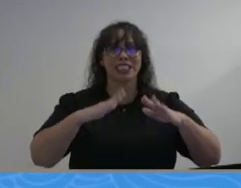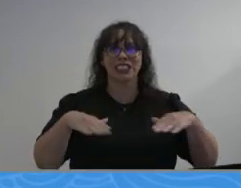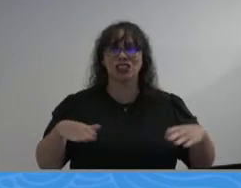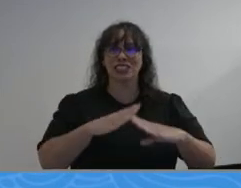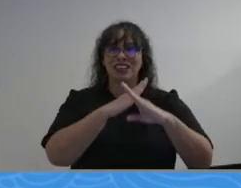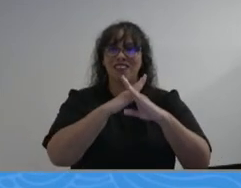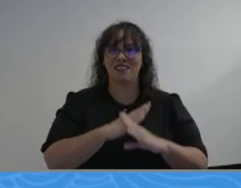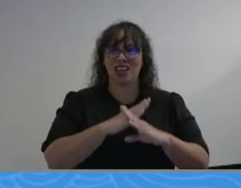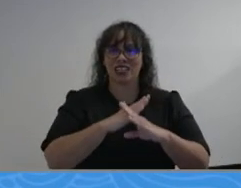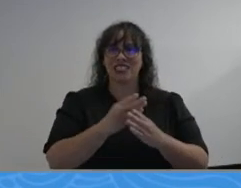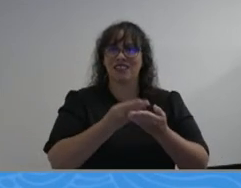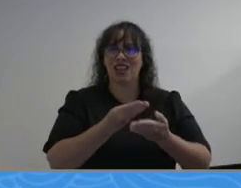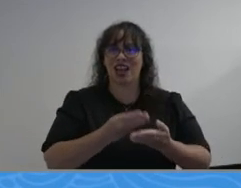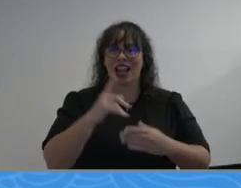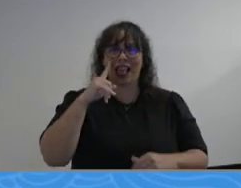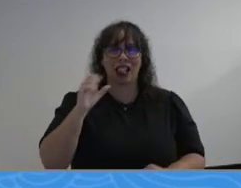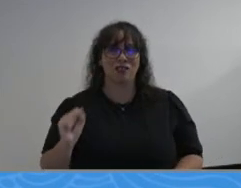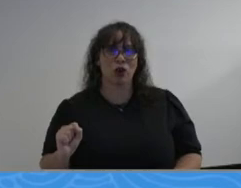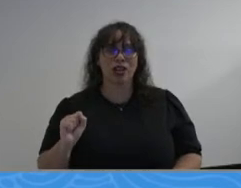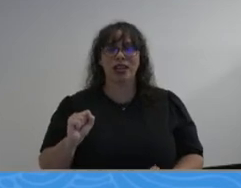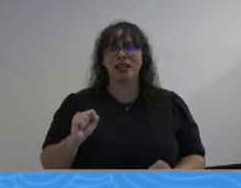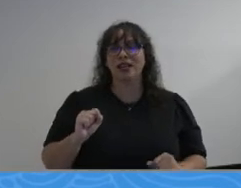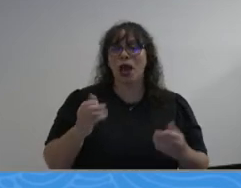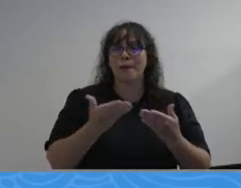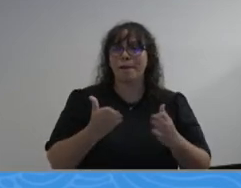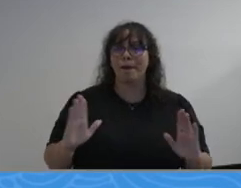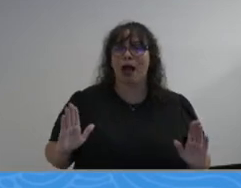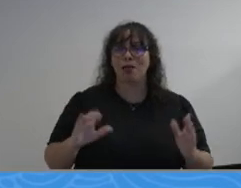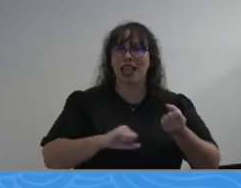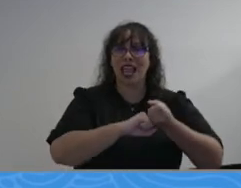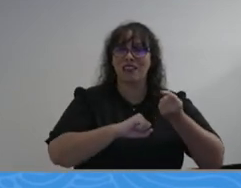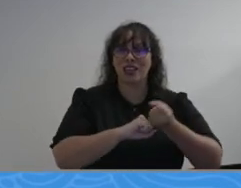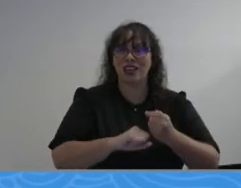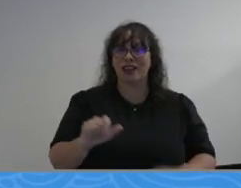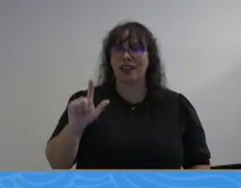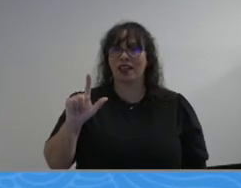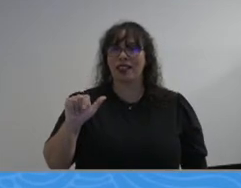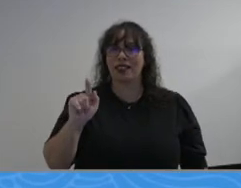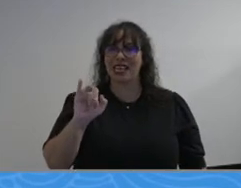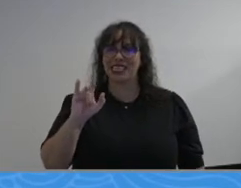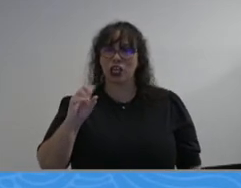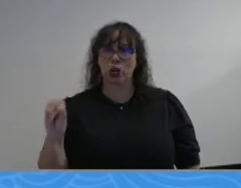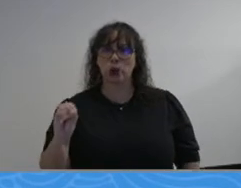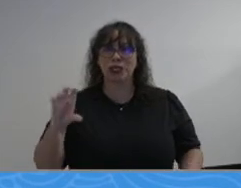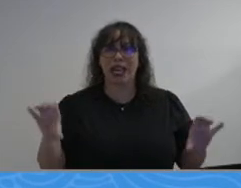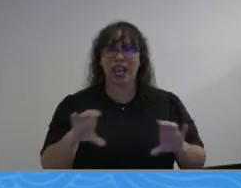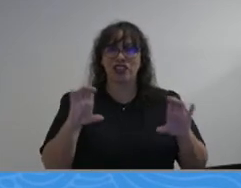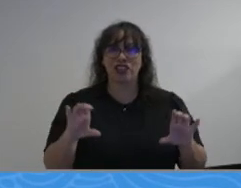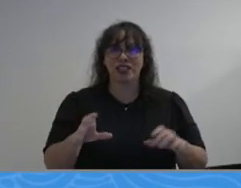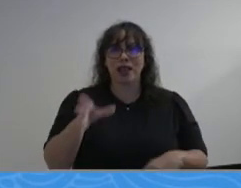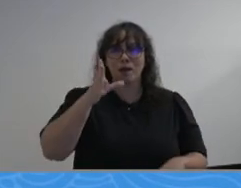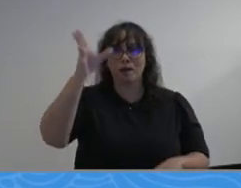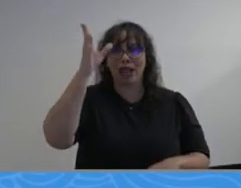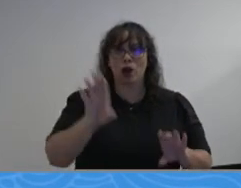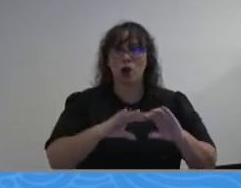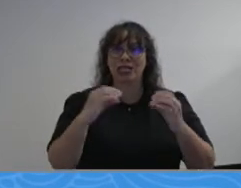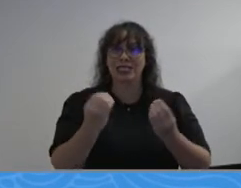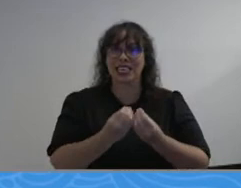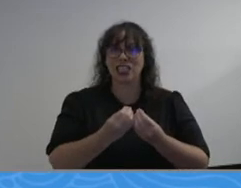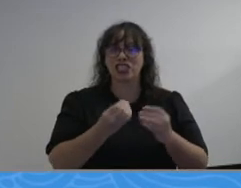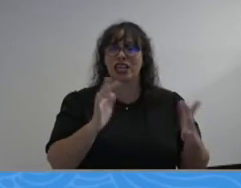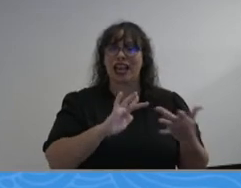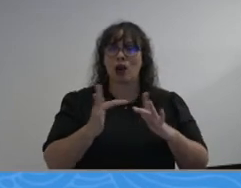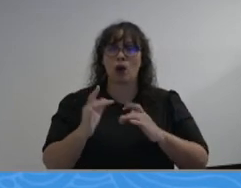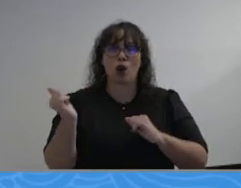Defense Fund of California, Public Advocates, Latinos in Action, the Parent Organization Network, and